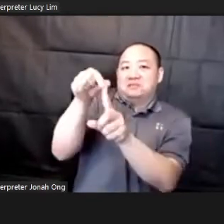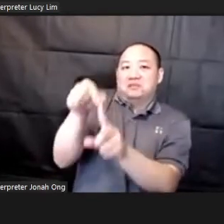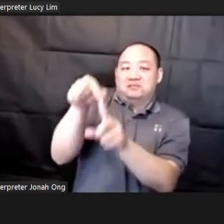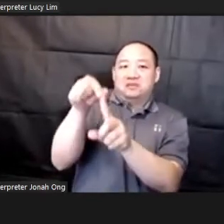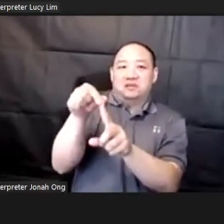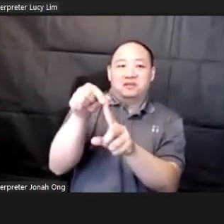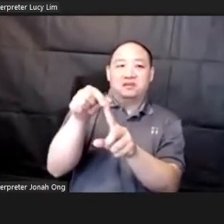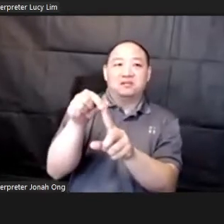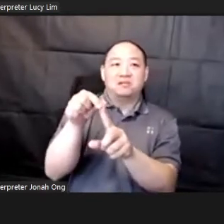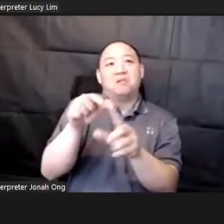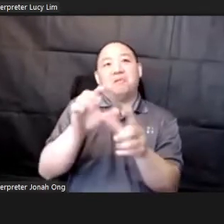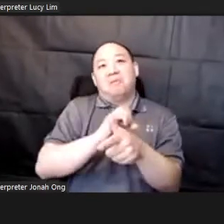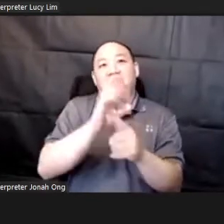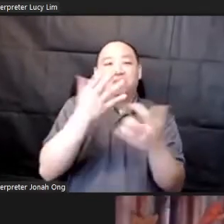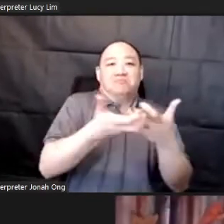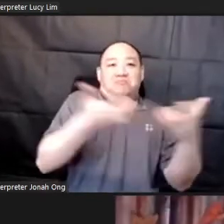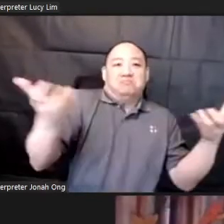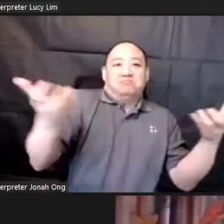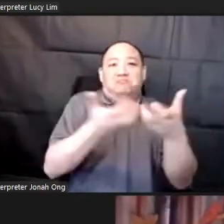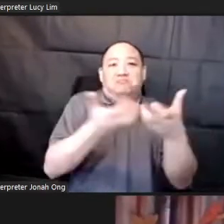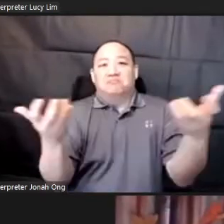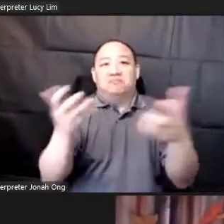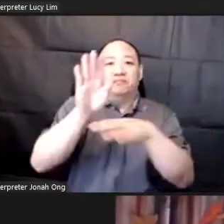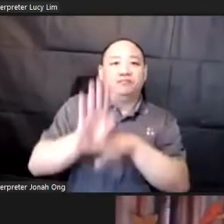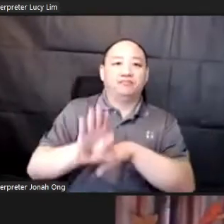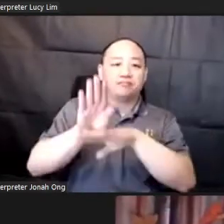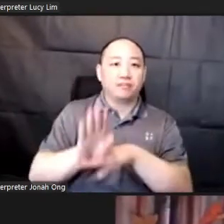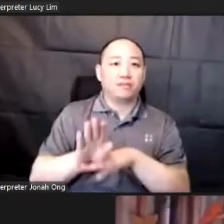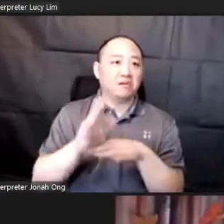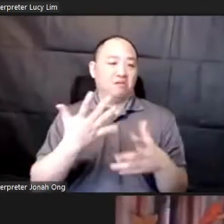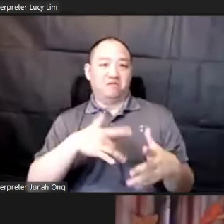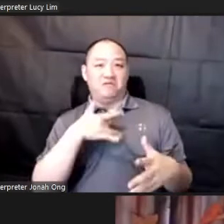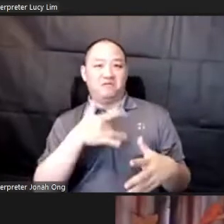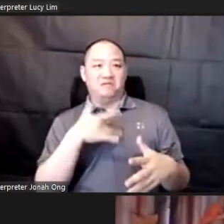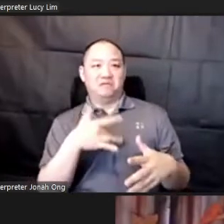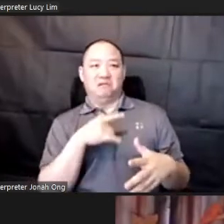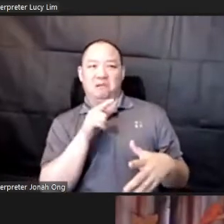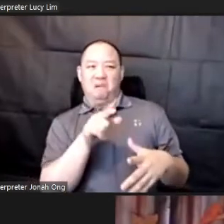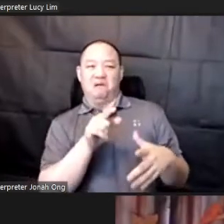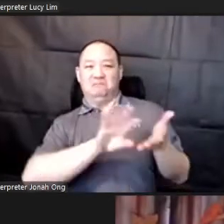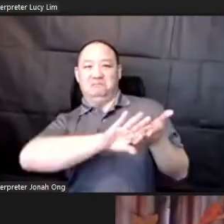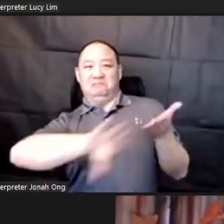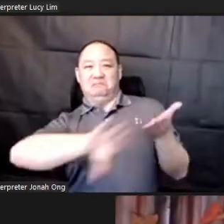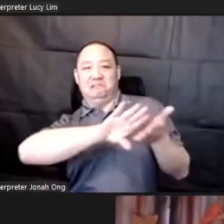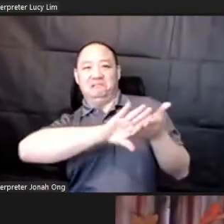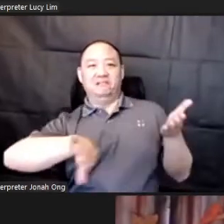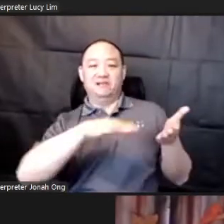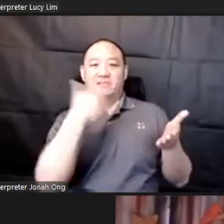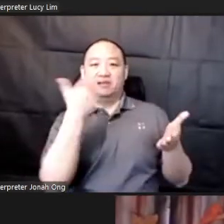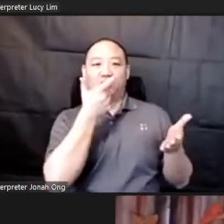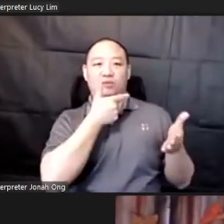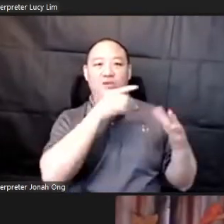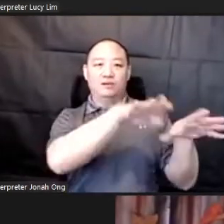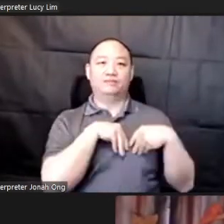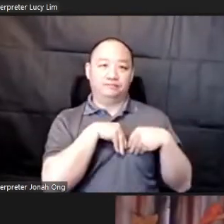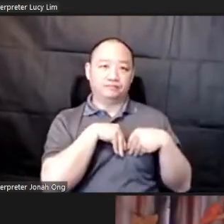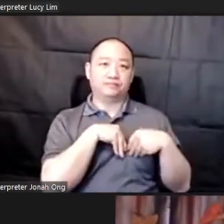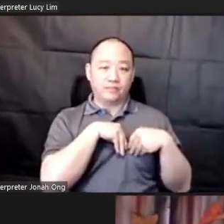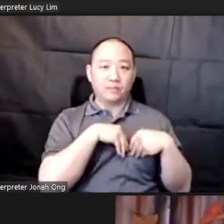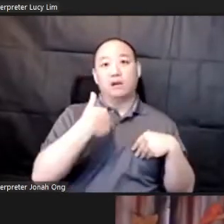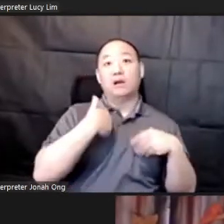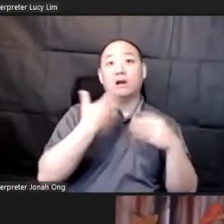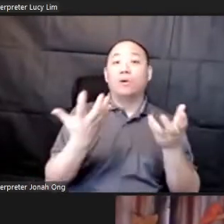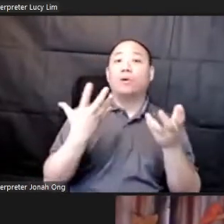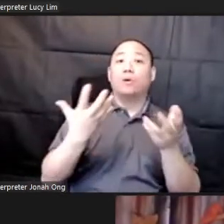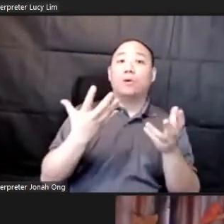safeguarded or is on the line. So sometimes they felt that they have to trade that off. And I'd like to supplement it with the question